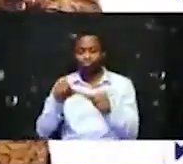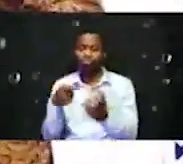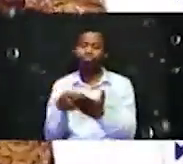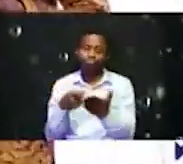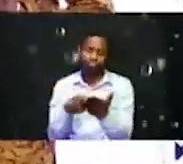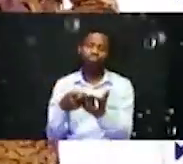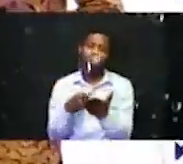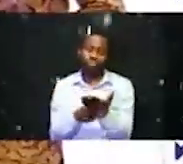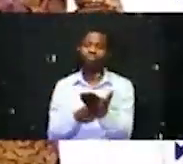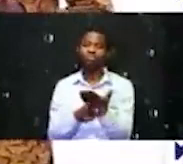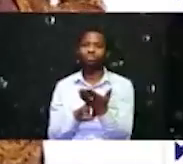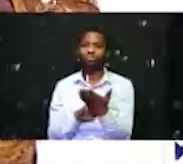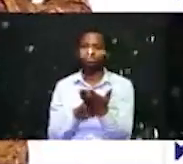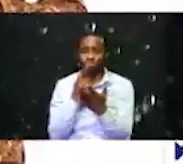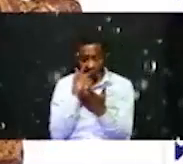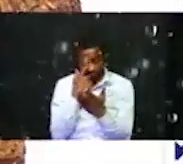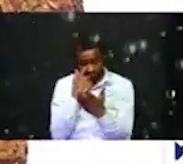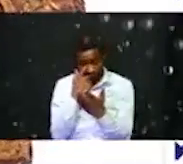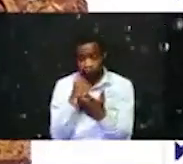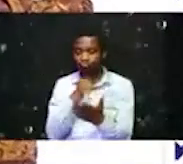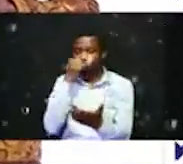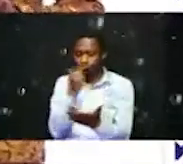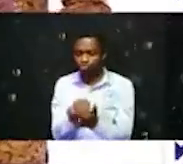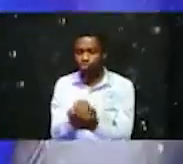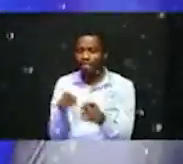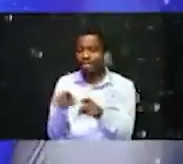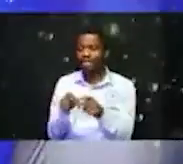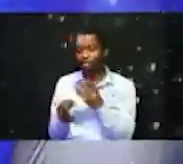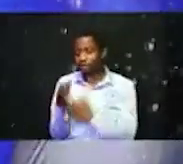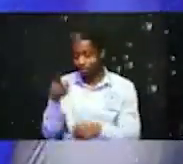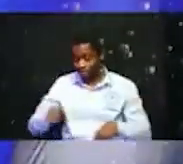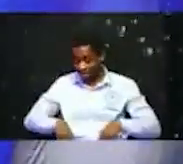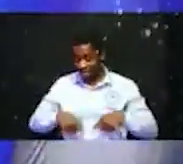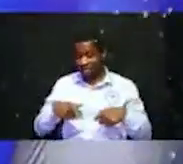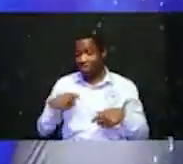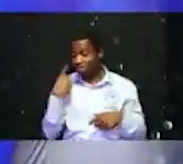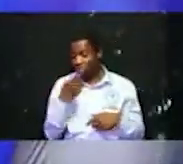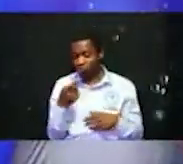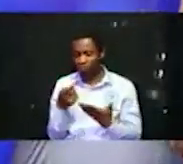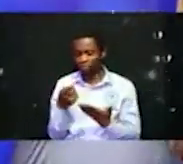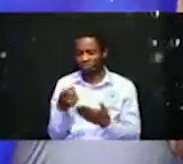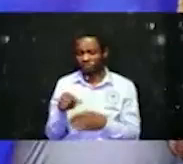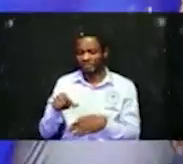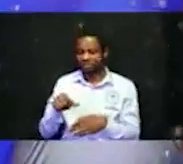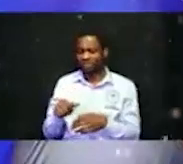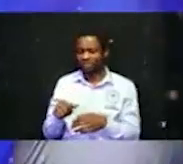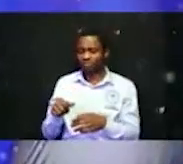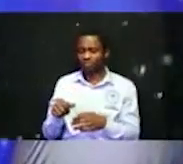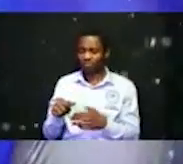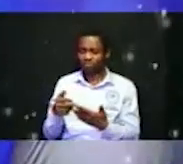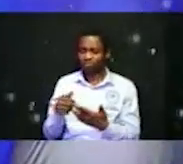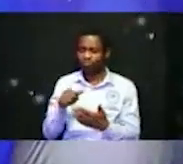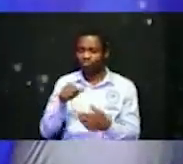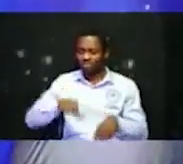discourse. As surely as God lives, who had denied me justice, the